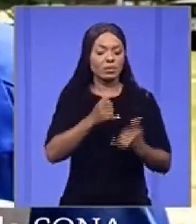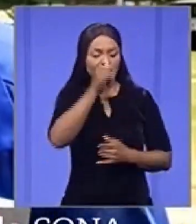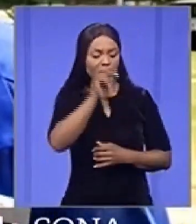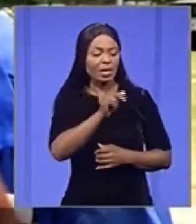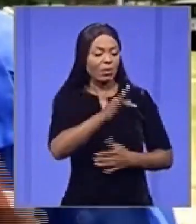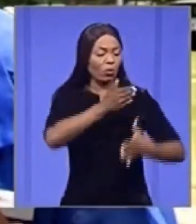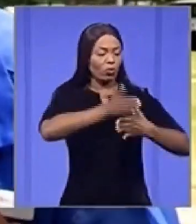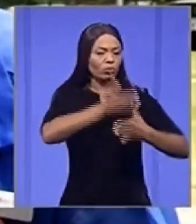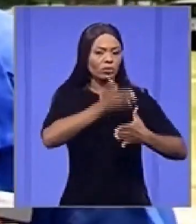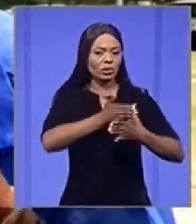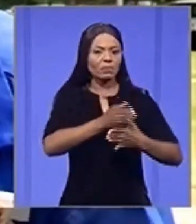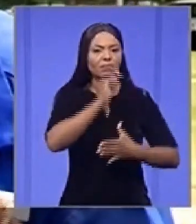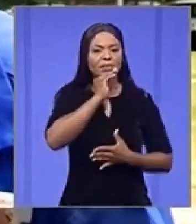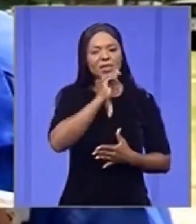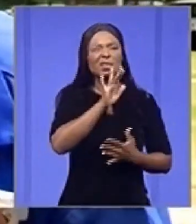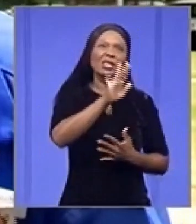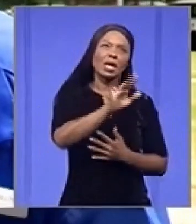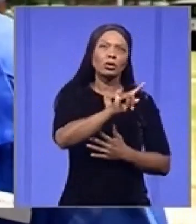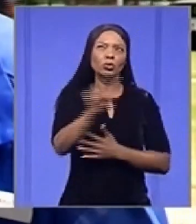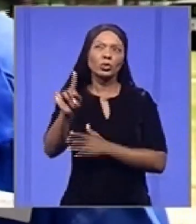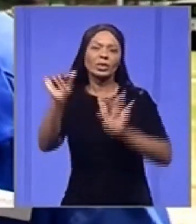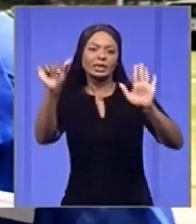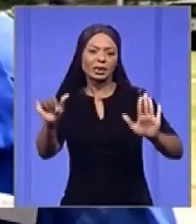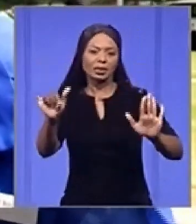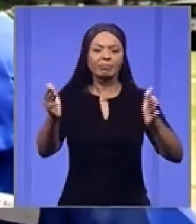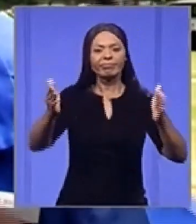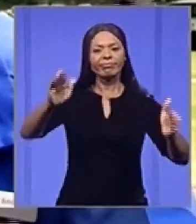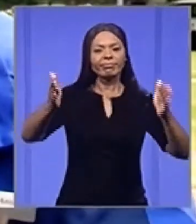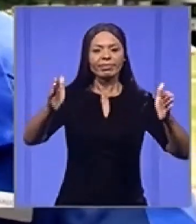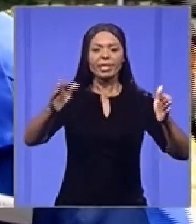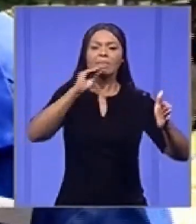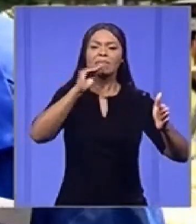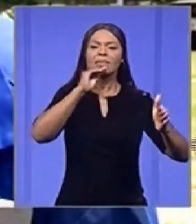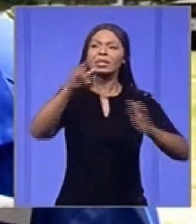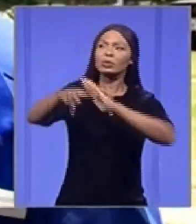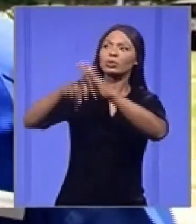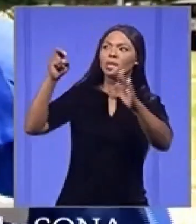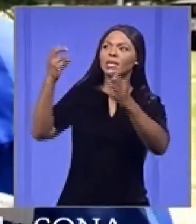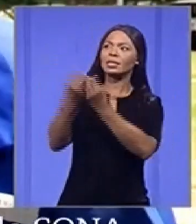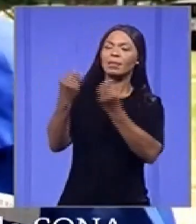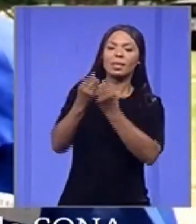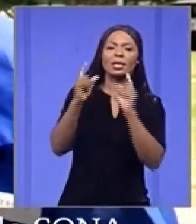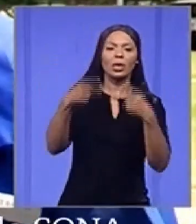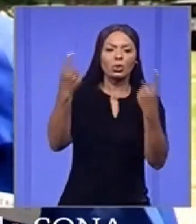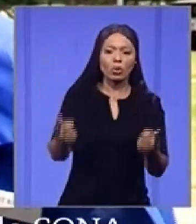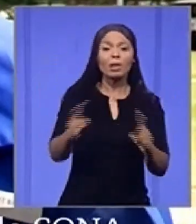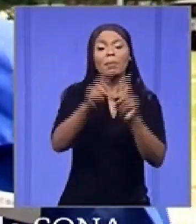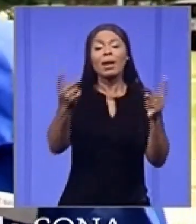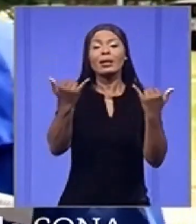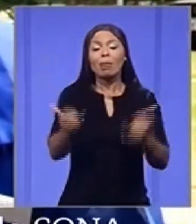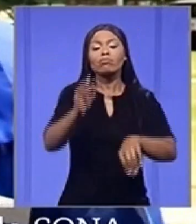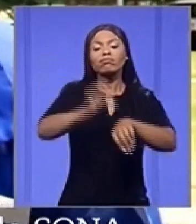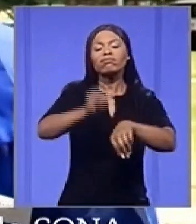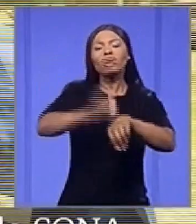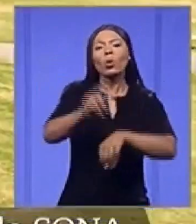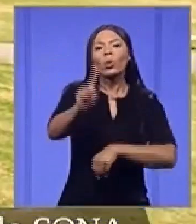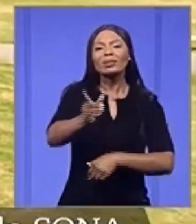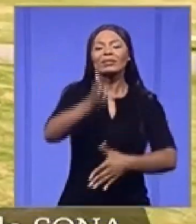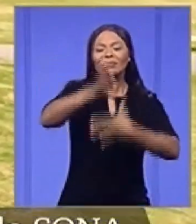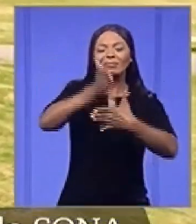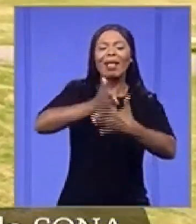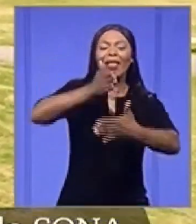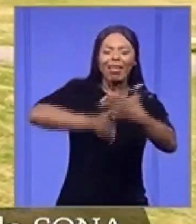working, you're 9 to 6. There's no way that you can be going to stealing other people's things. So unemployment, that's what is the one that results